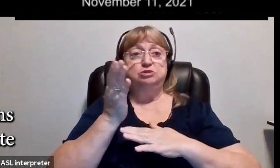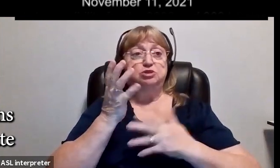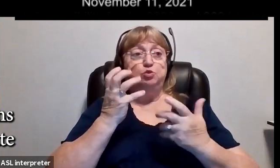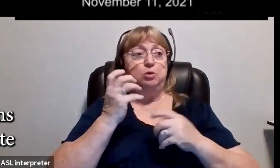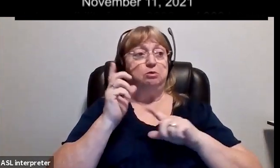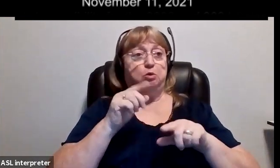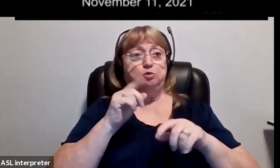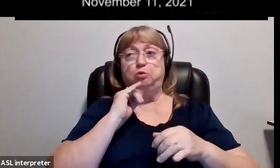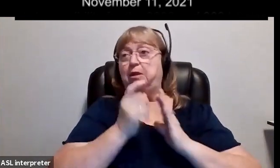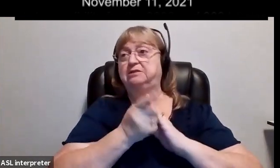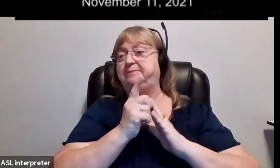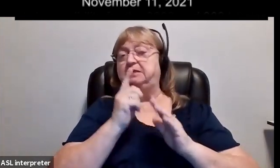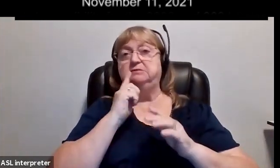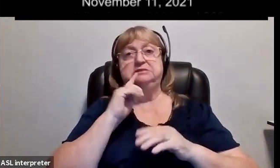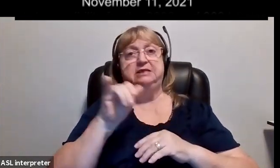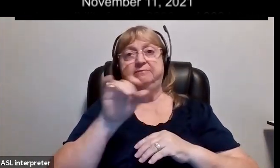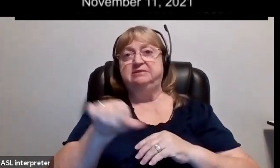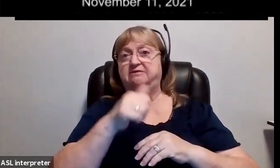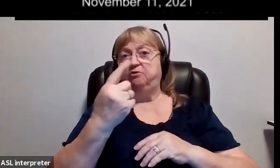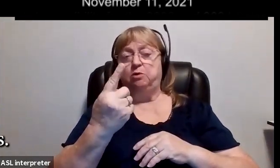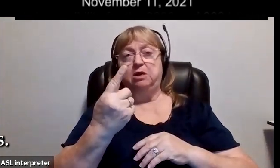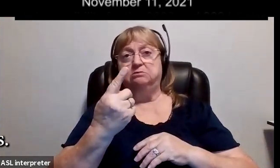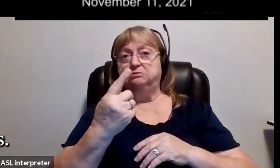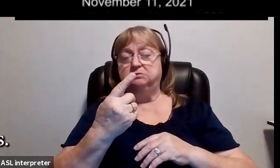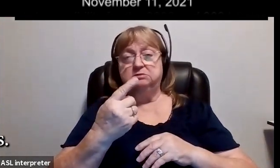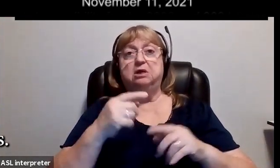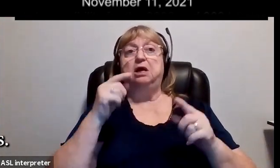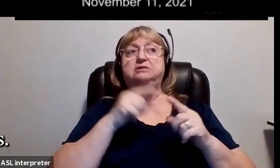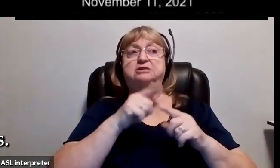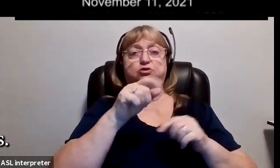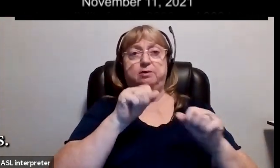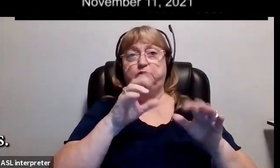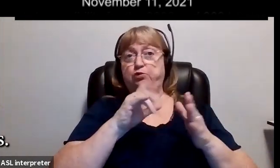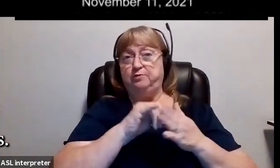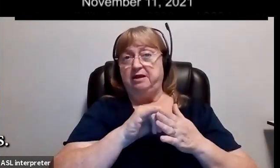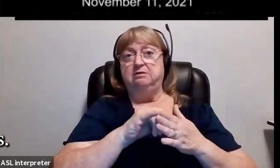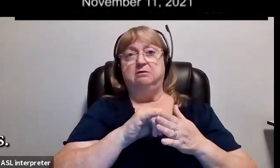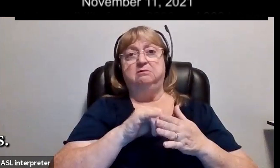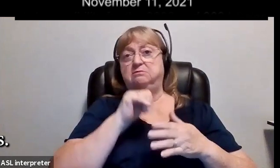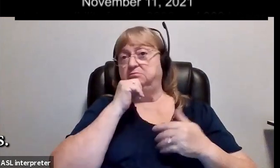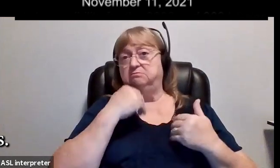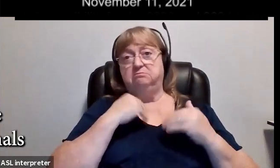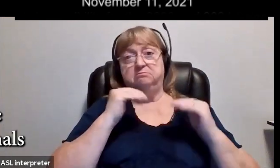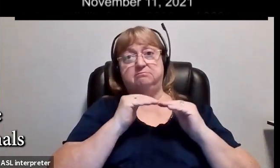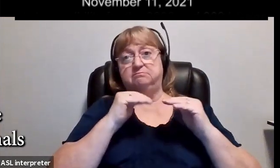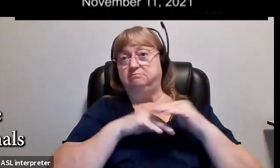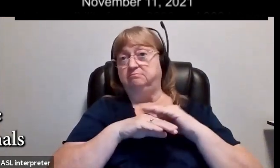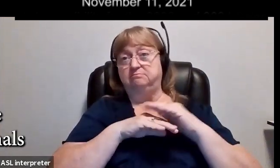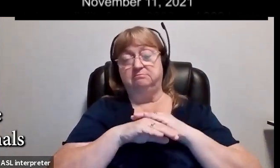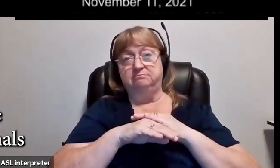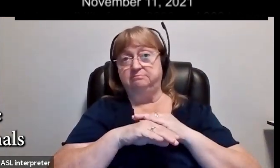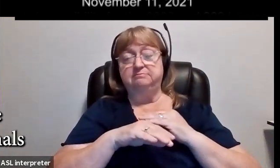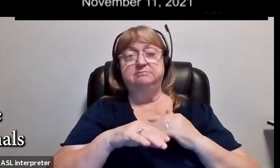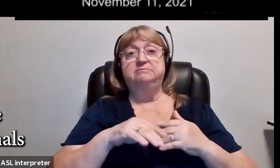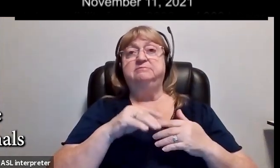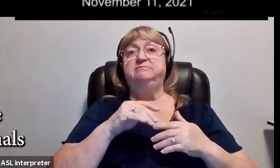to at the last minute, like everybody else does at the conference. Until you're able to do that, you really don't have equal access. And those are the things